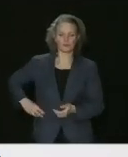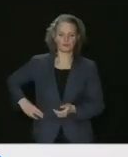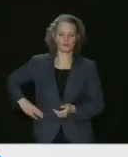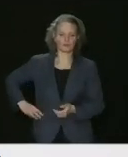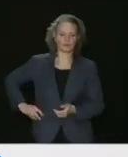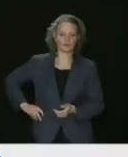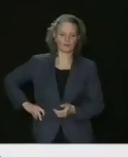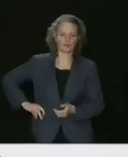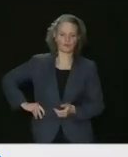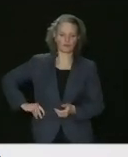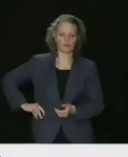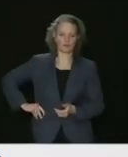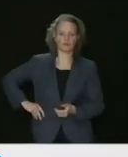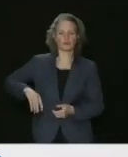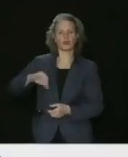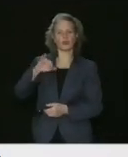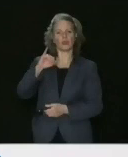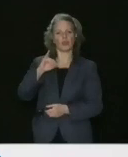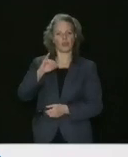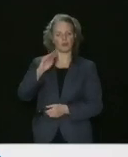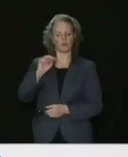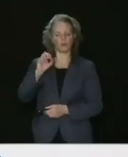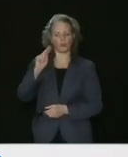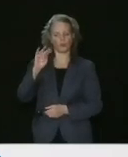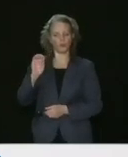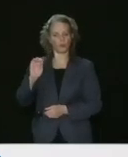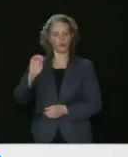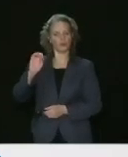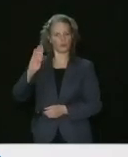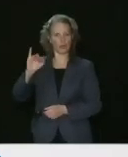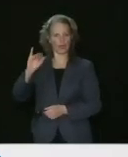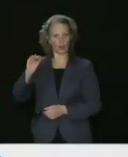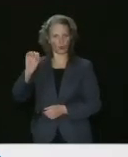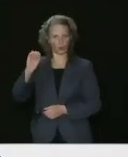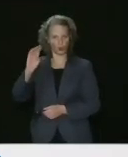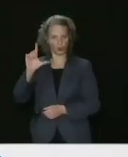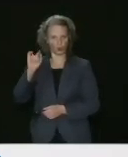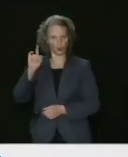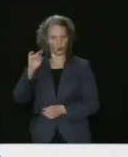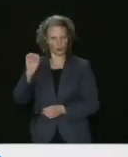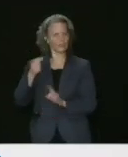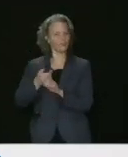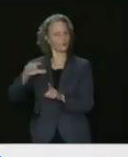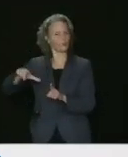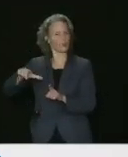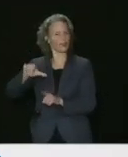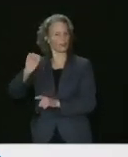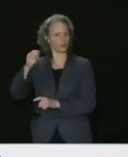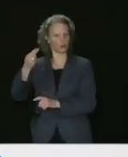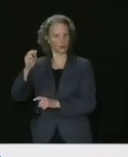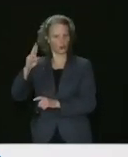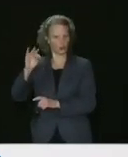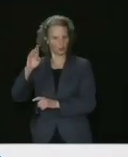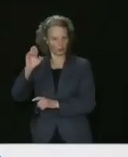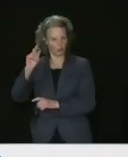is for Immune Biosolutions in Sherbrooke, Quebec. This investment will help